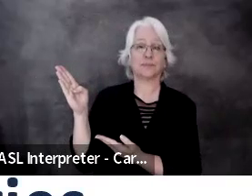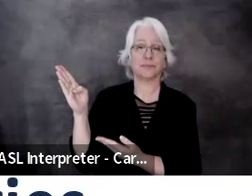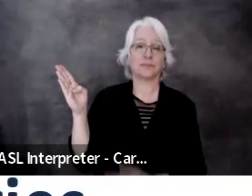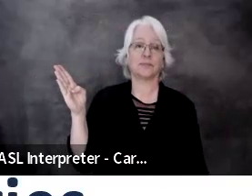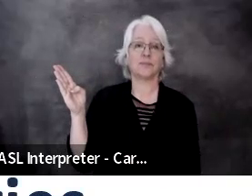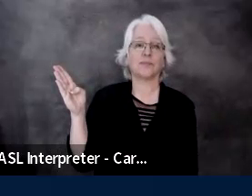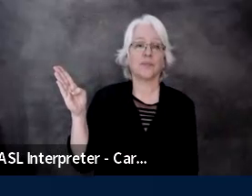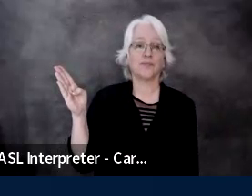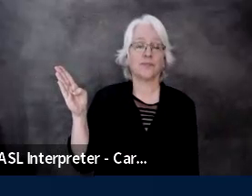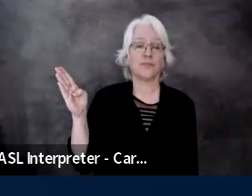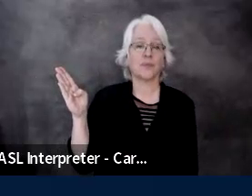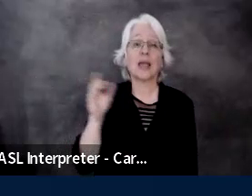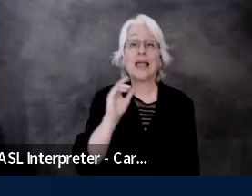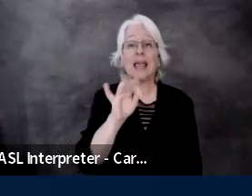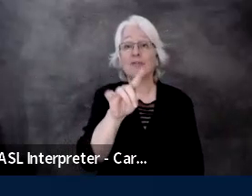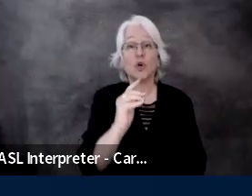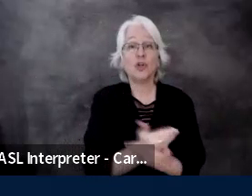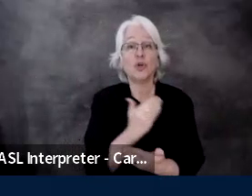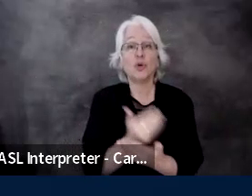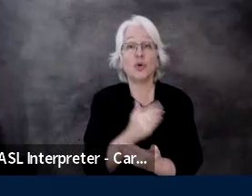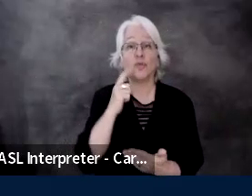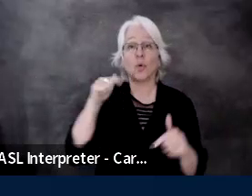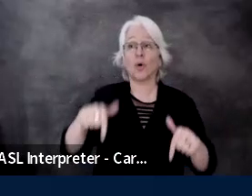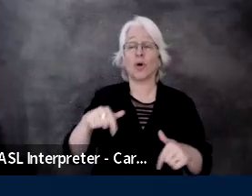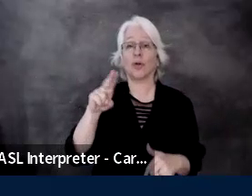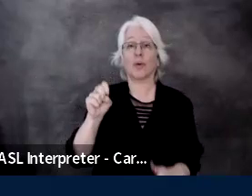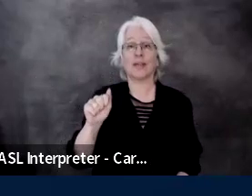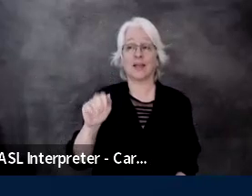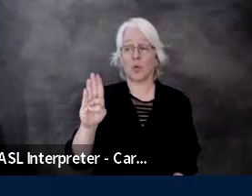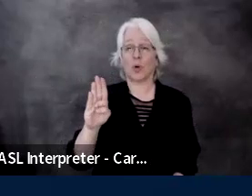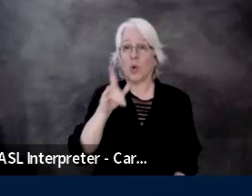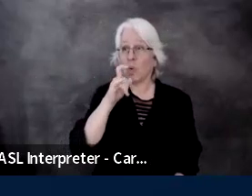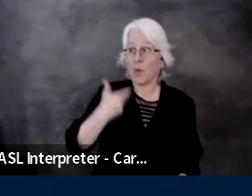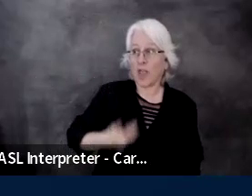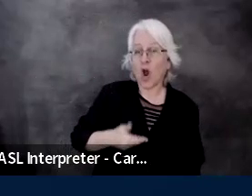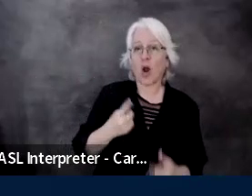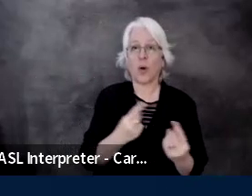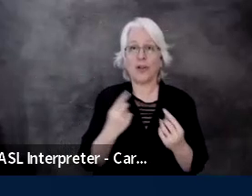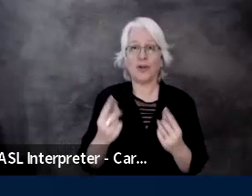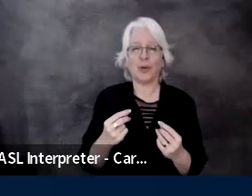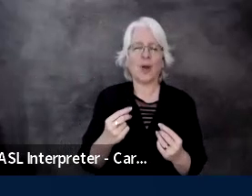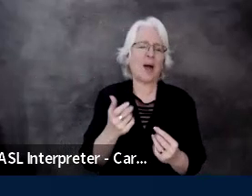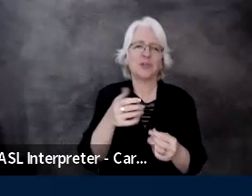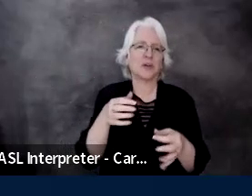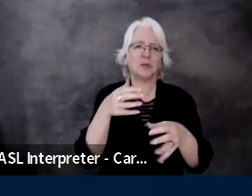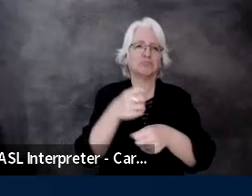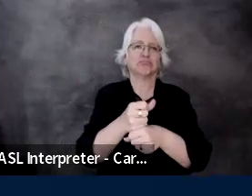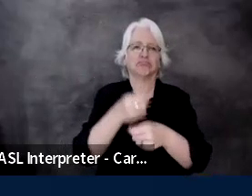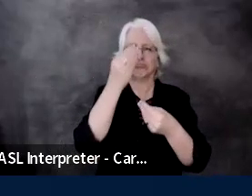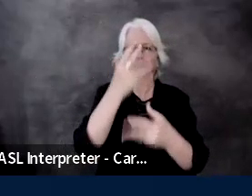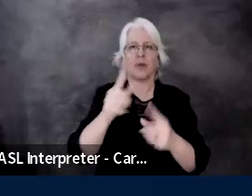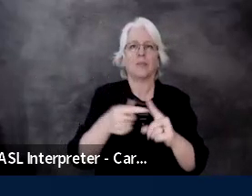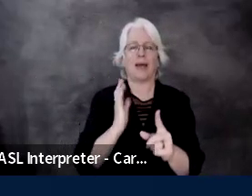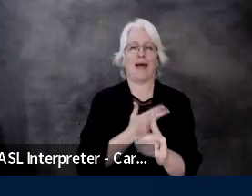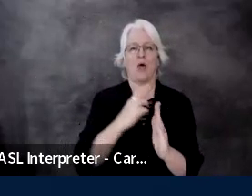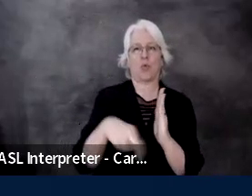First, for those of you who are new to the Access Board and who we are and what we do, I'm just going to provide a little information about our roles and